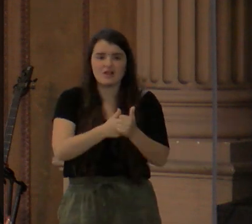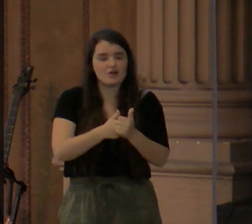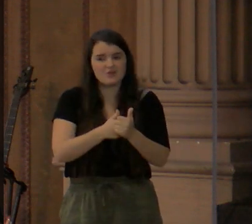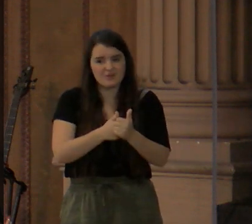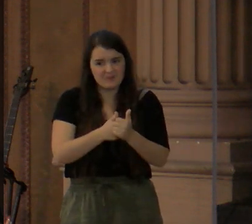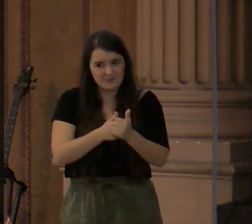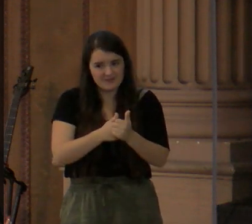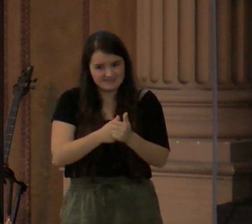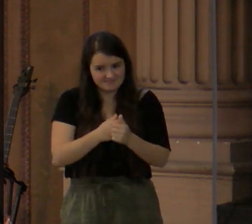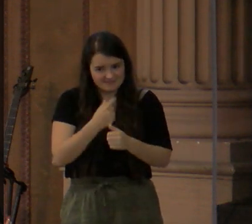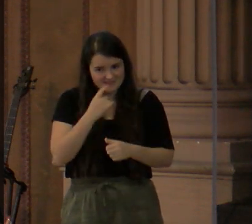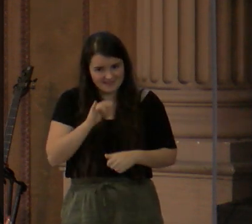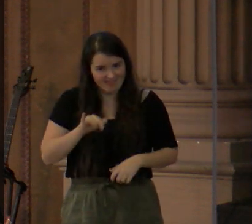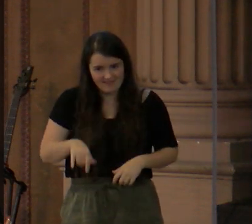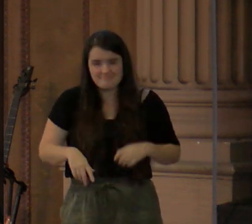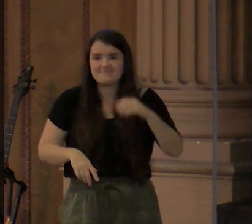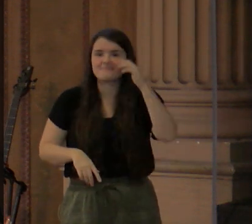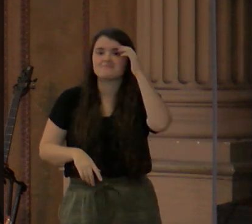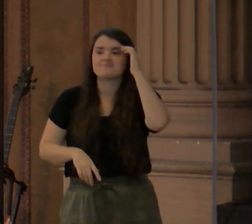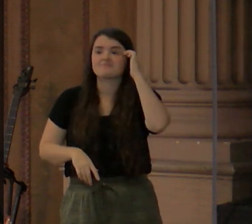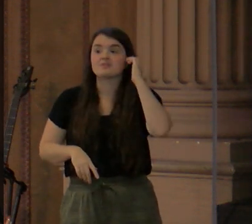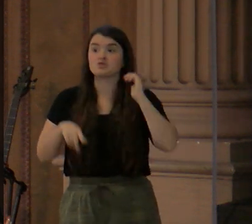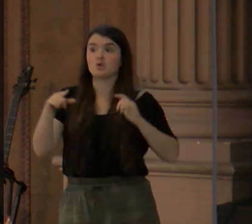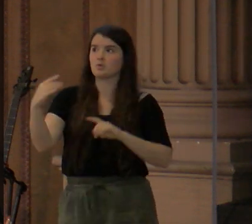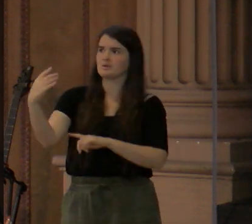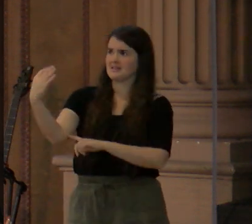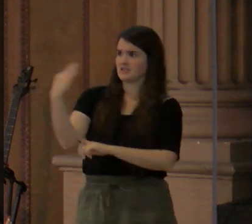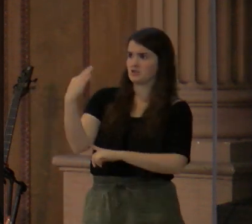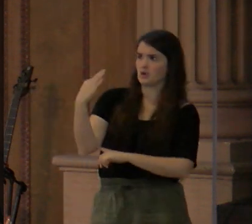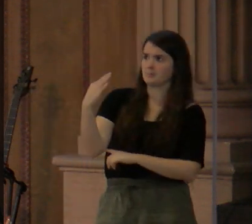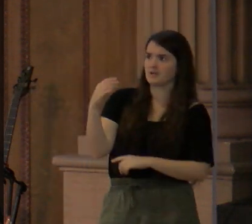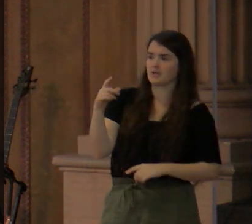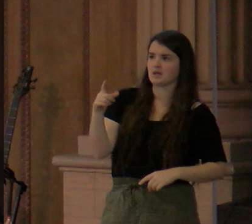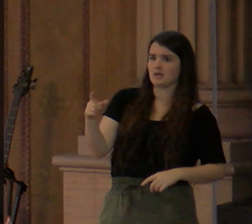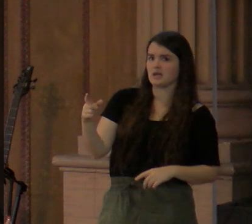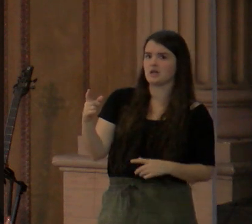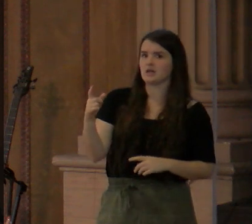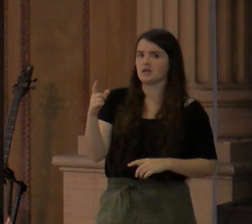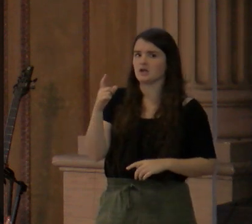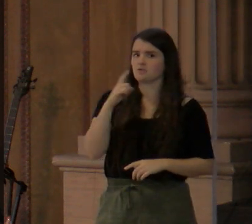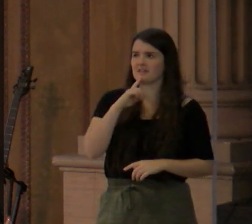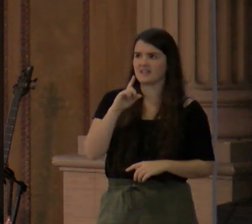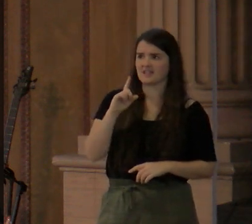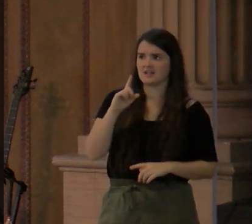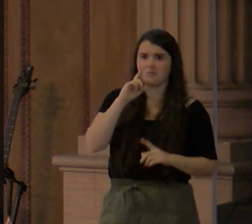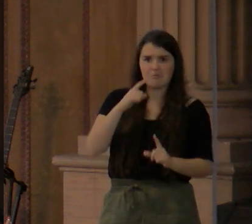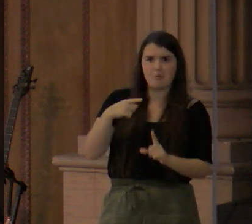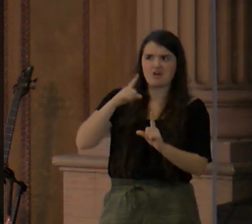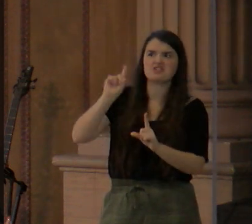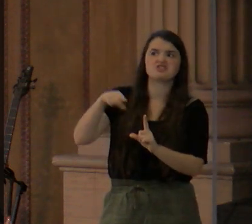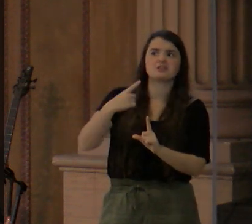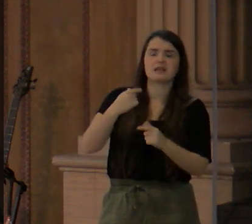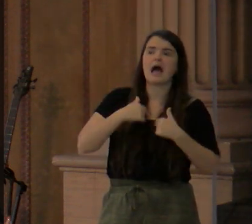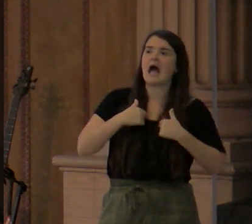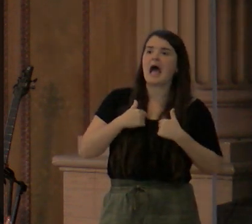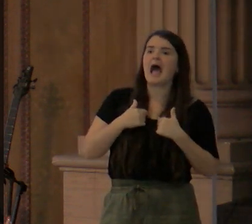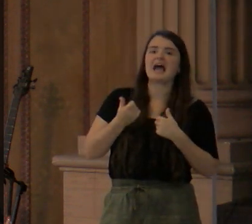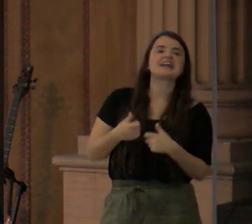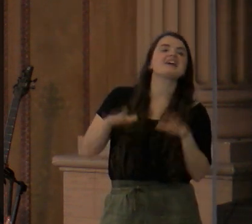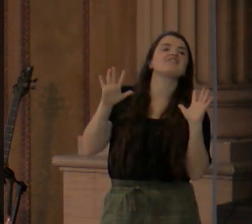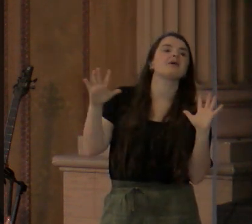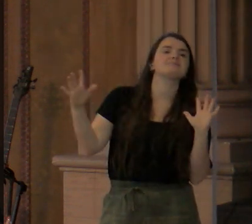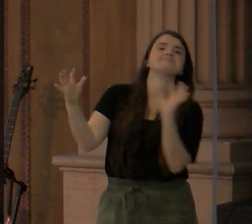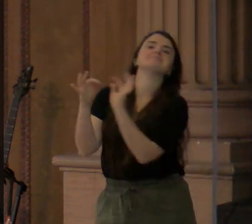So is the Sermon on the Mount just a wild goose chase to wear us out and help us to realize our own desperation? Is